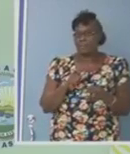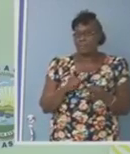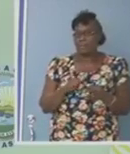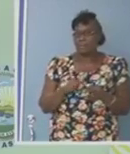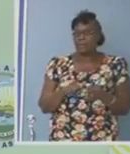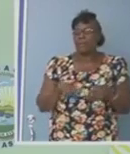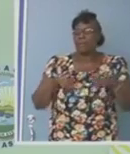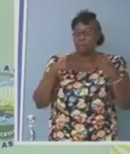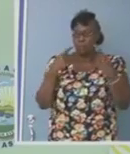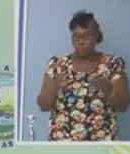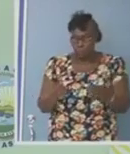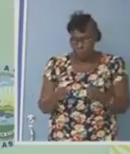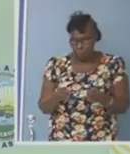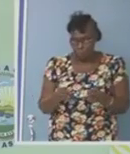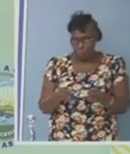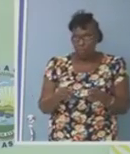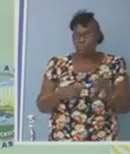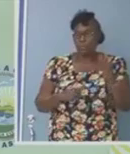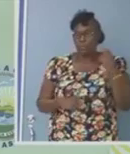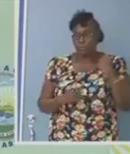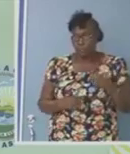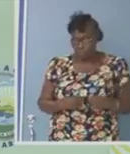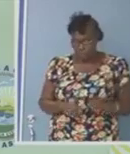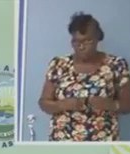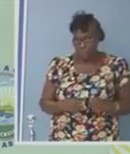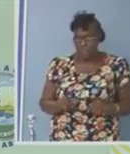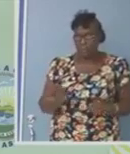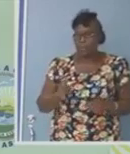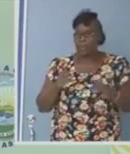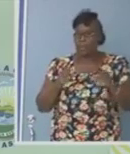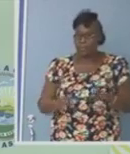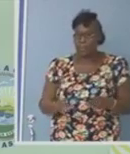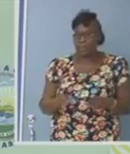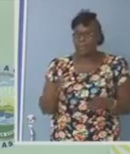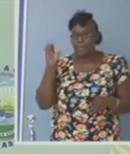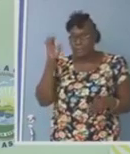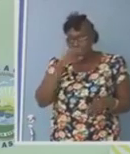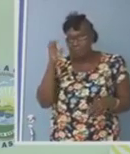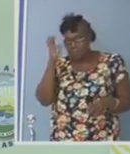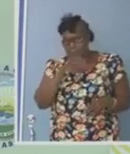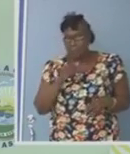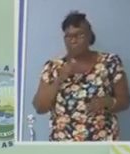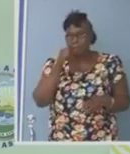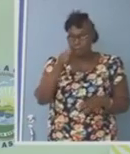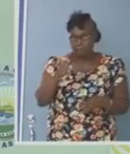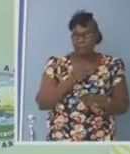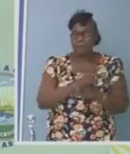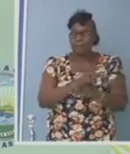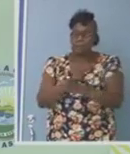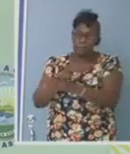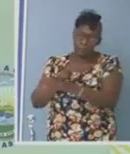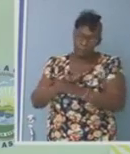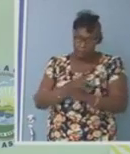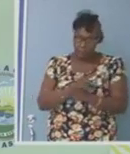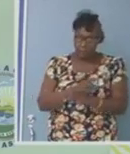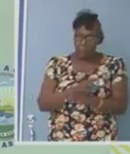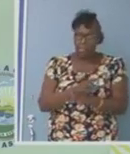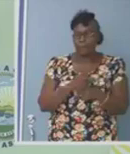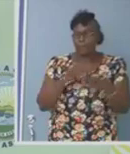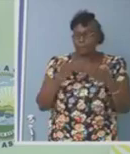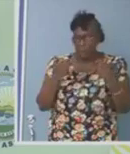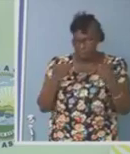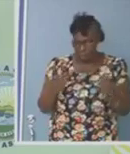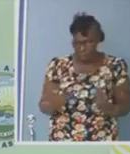be transported to Trinidad where they can seek further care. At this current time,